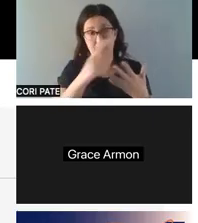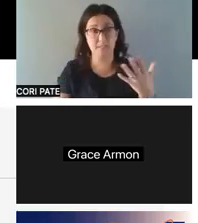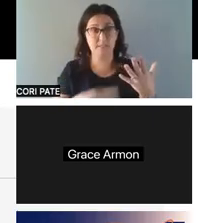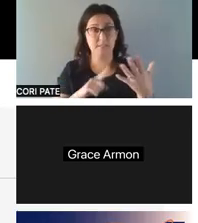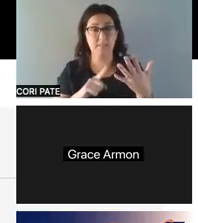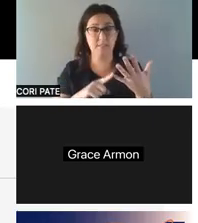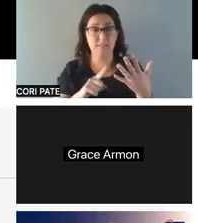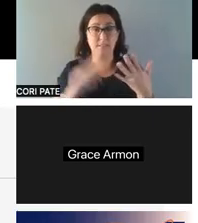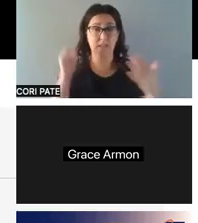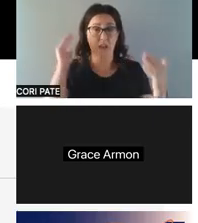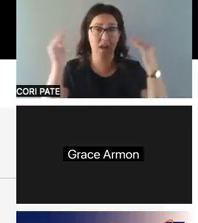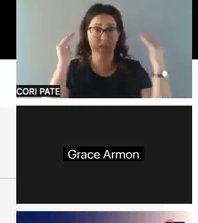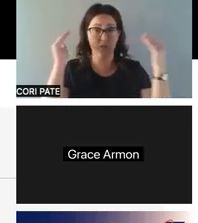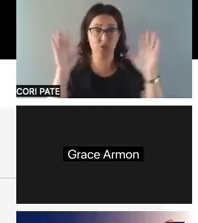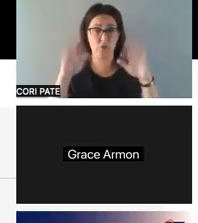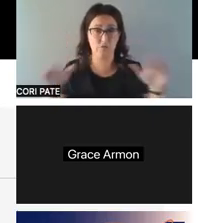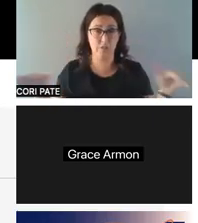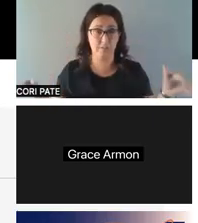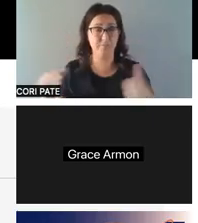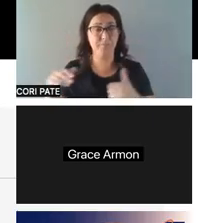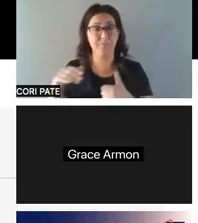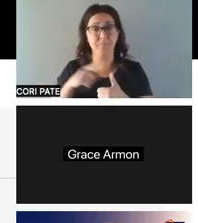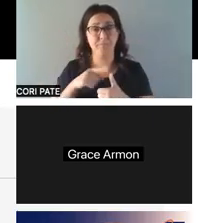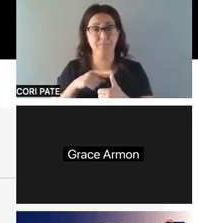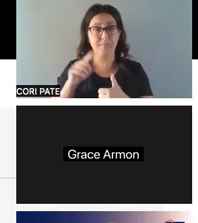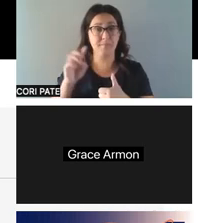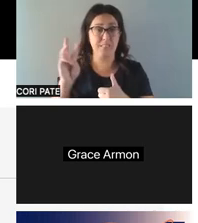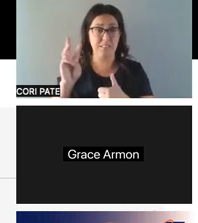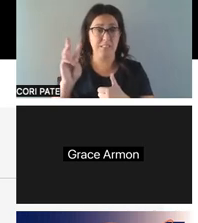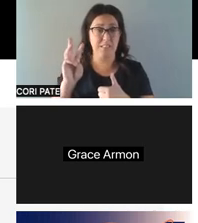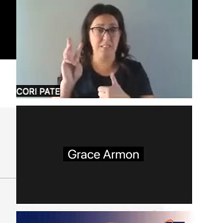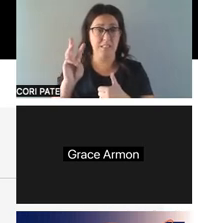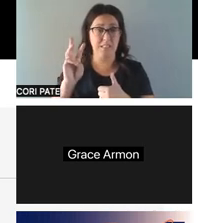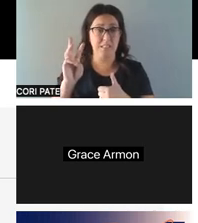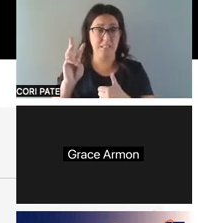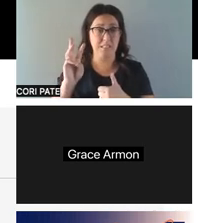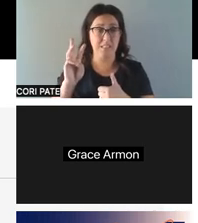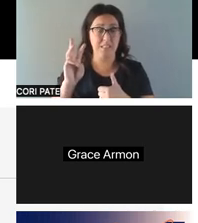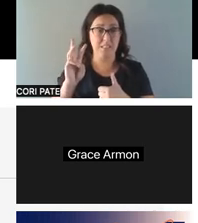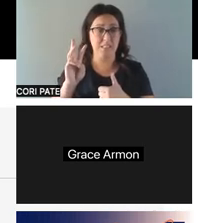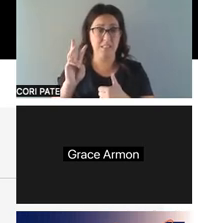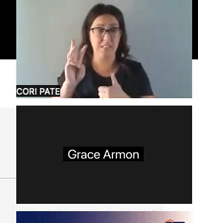siblings. The fifth choice is adult children. And sorry,